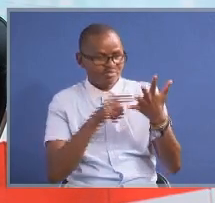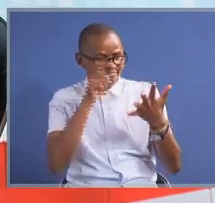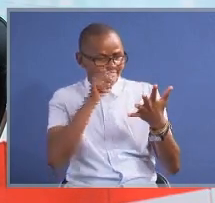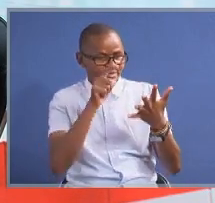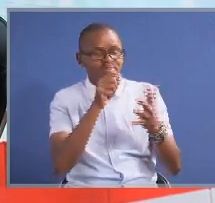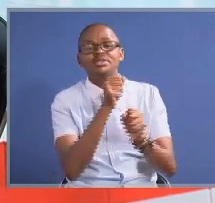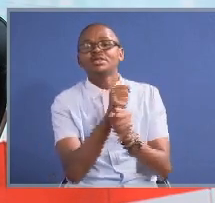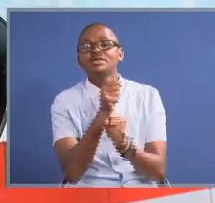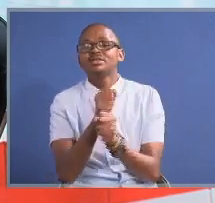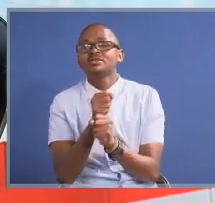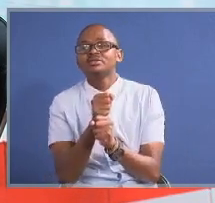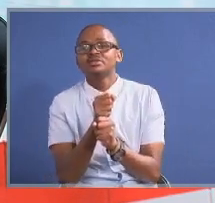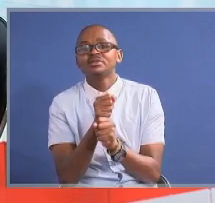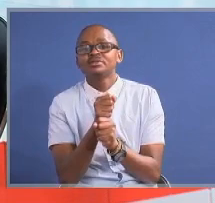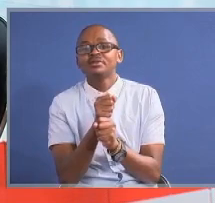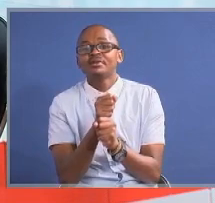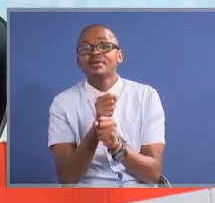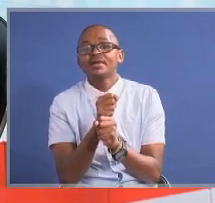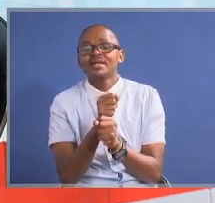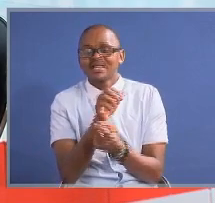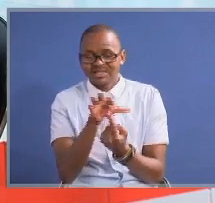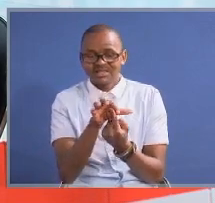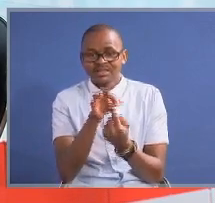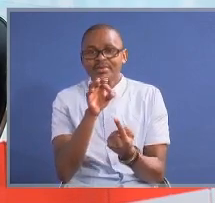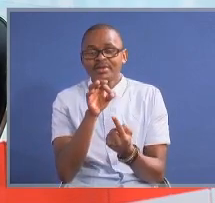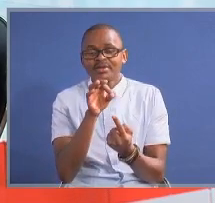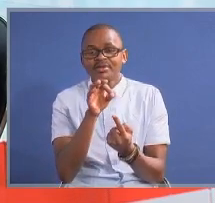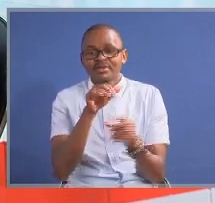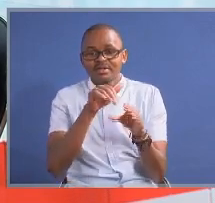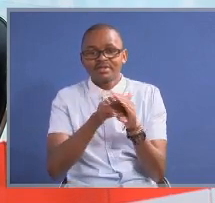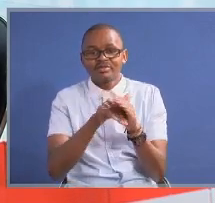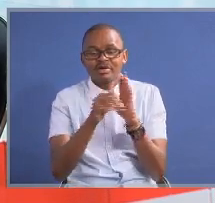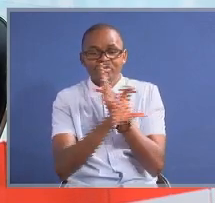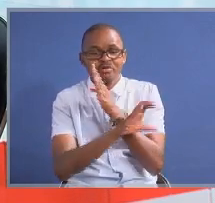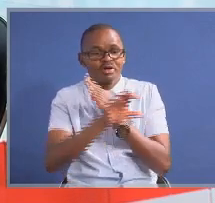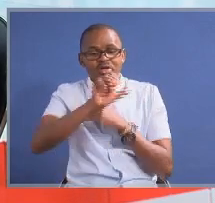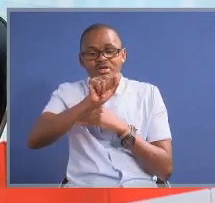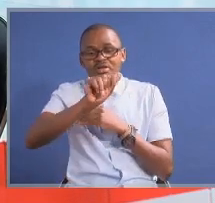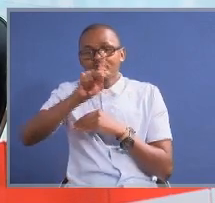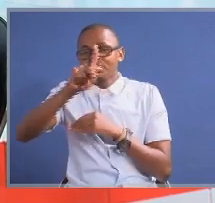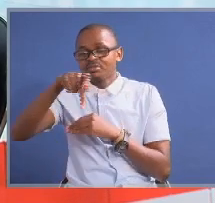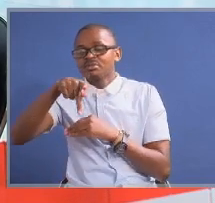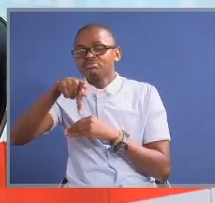done. Global decisions. Right. Mm-hmm. Yeah, particularly in the context of ACP countries.